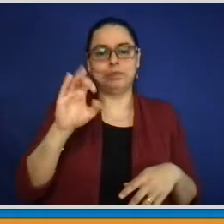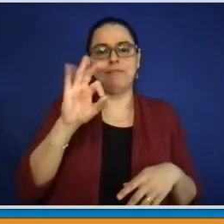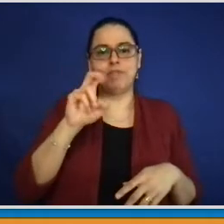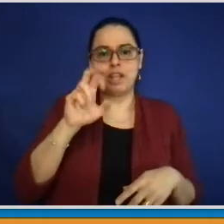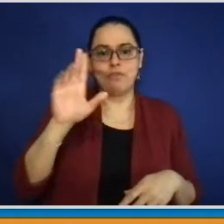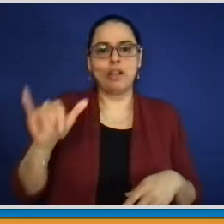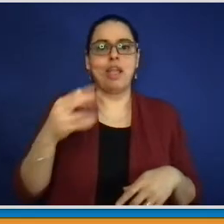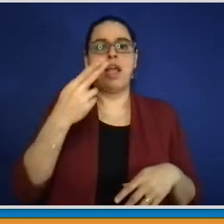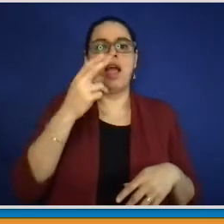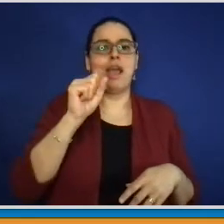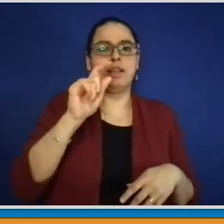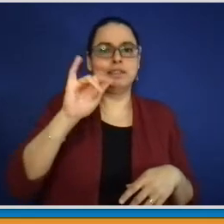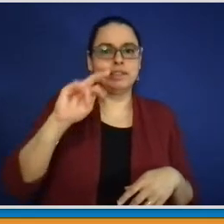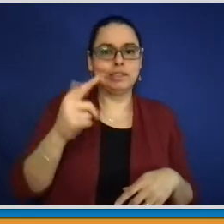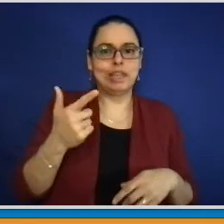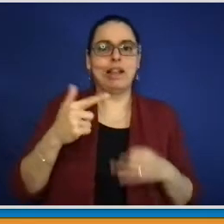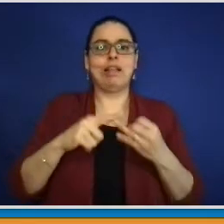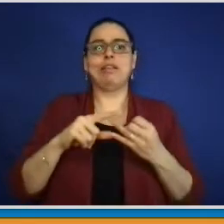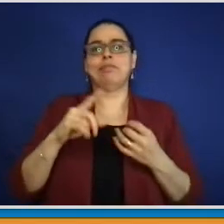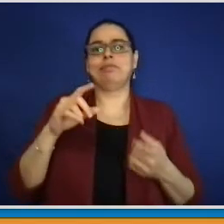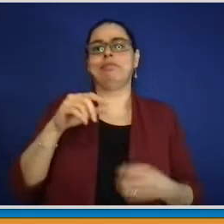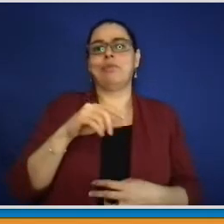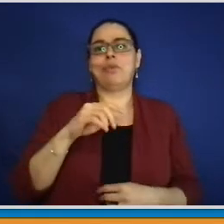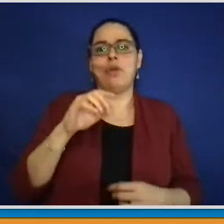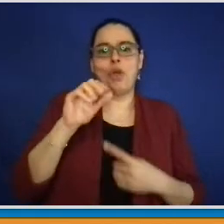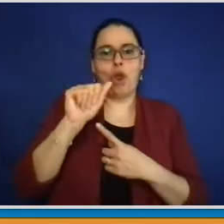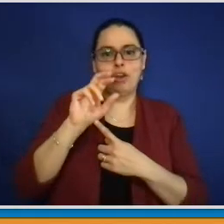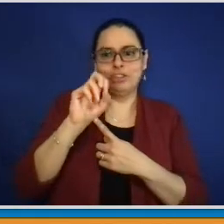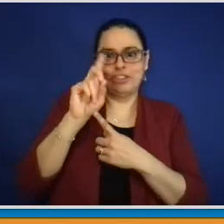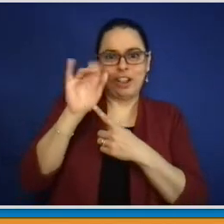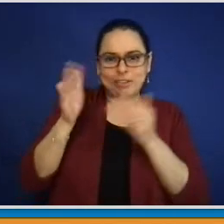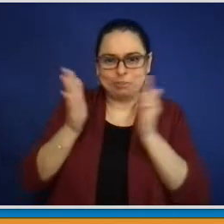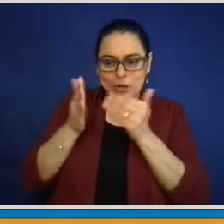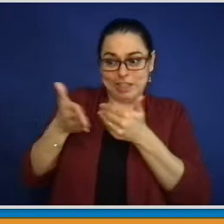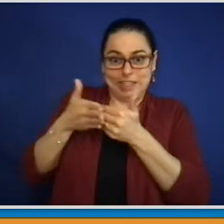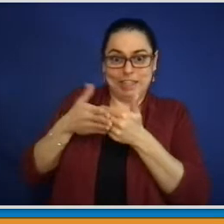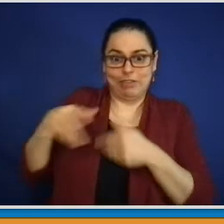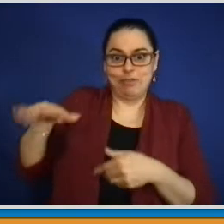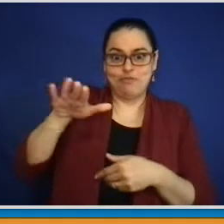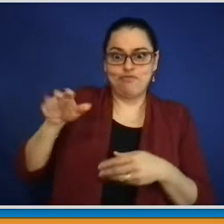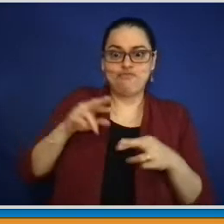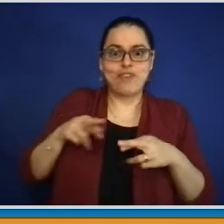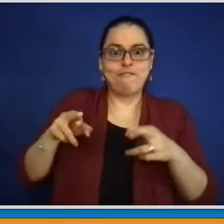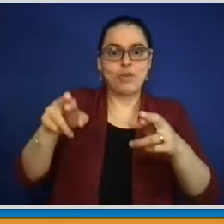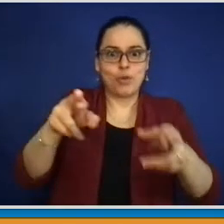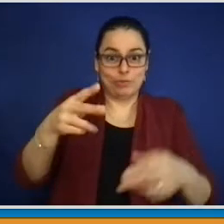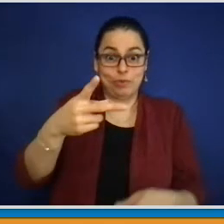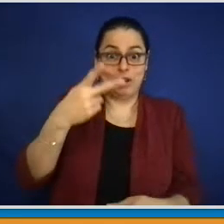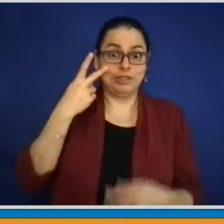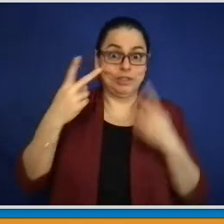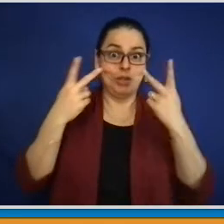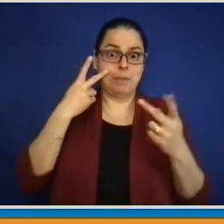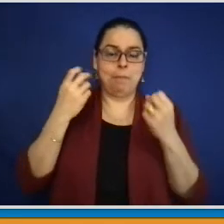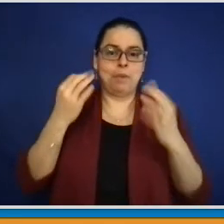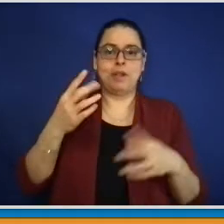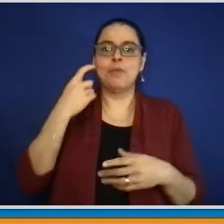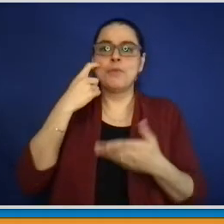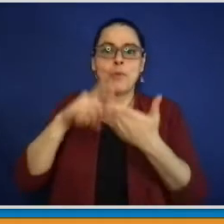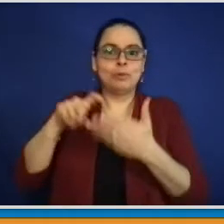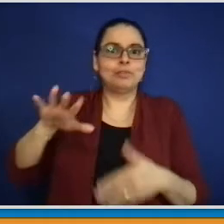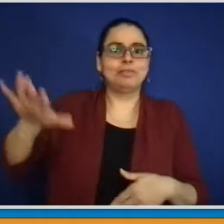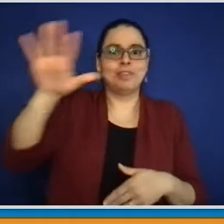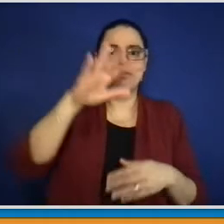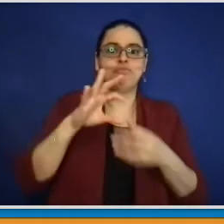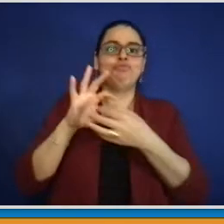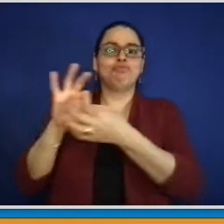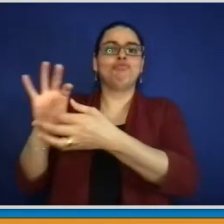that they work together on different projects, they like each other, and they find that common interest in that area. And so, Nancy, you've been a leader in that group, and